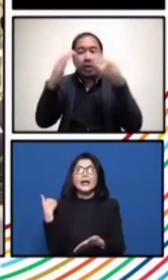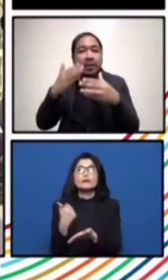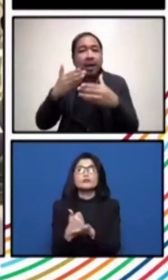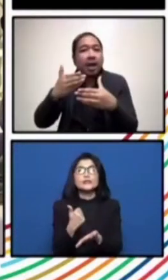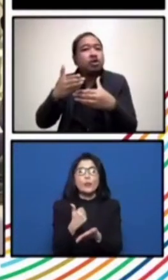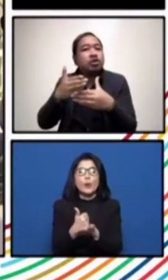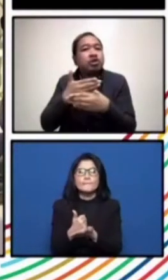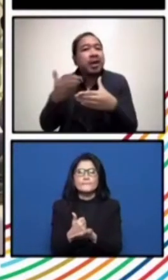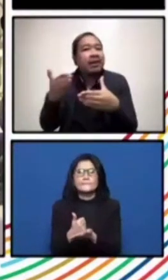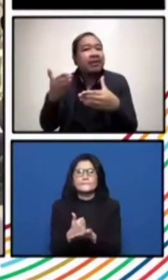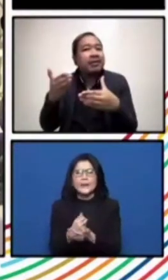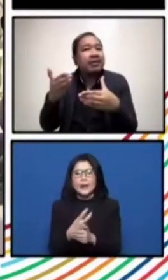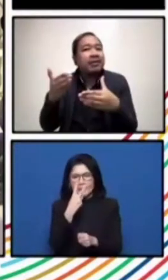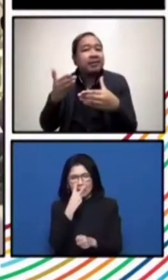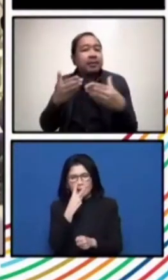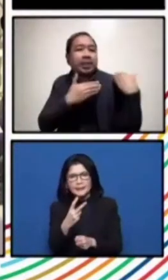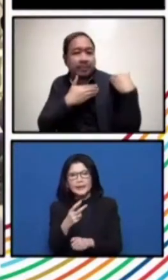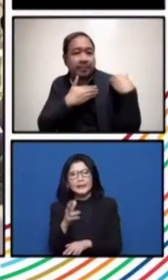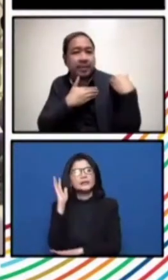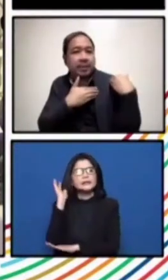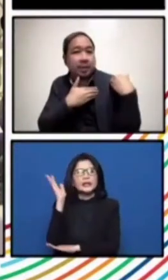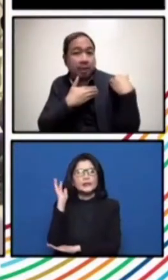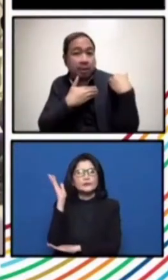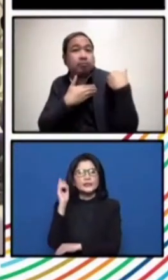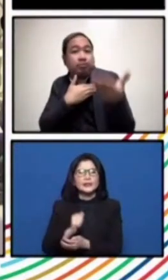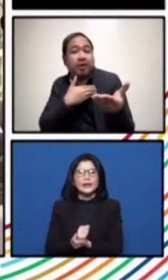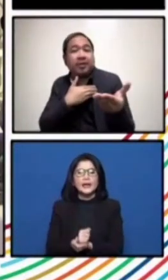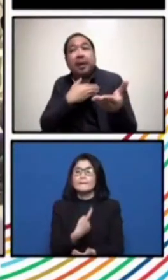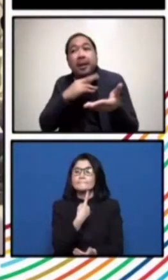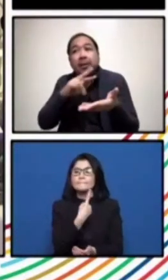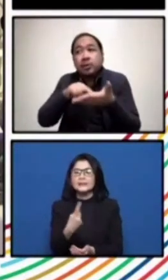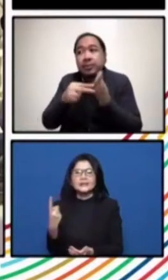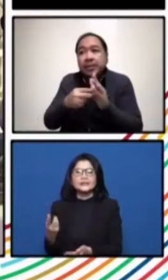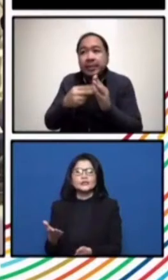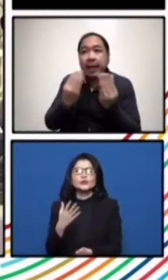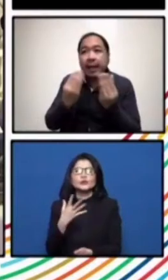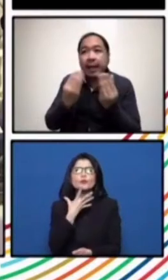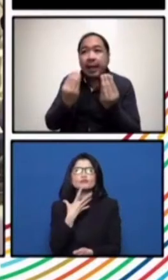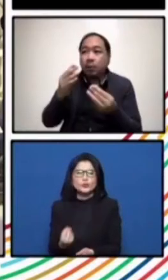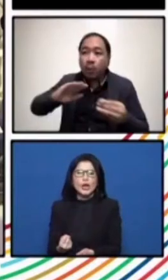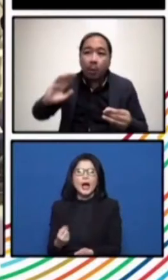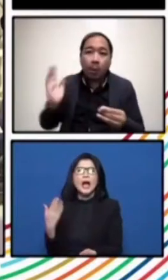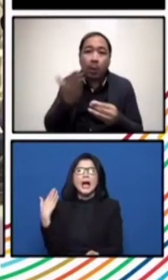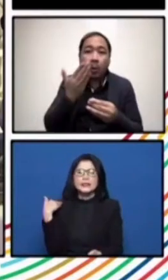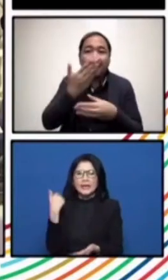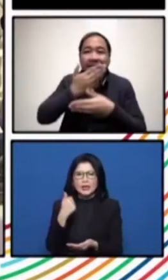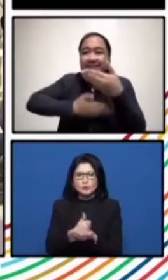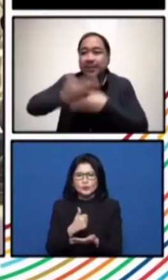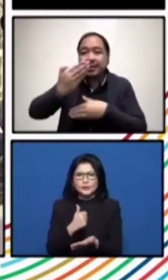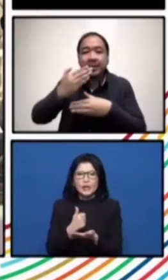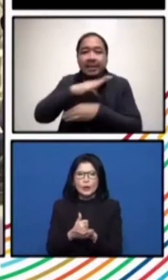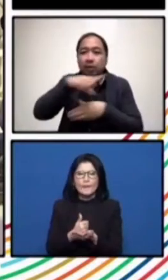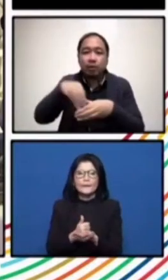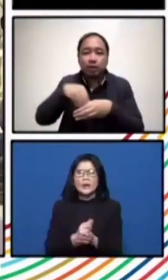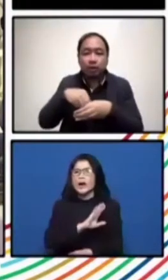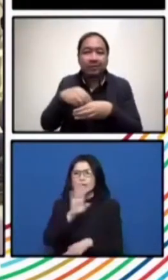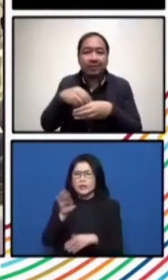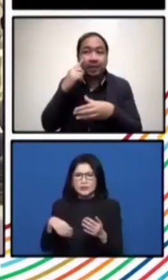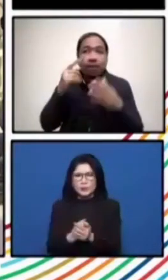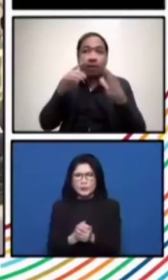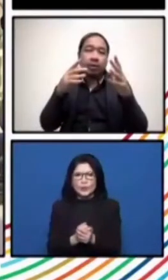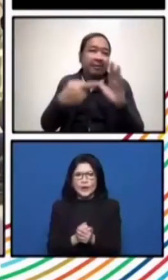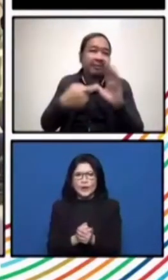really create this narrative that everyone has a piece in this when it comes to disability inclusion and when we say everyone everyone whether we're talking about climate disaster